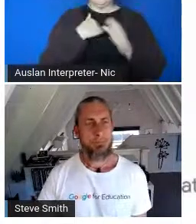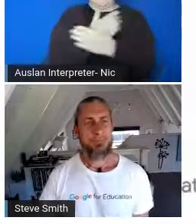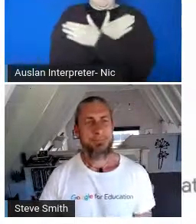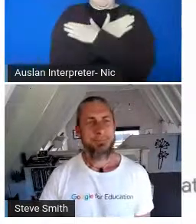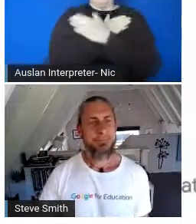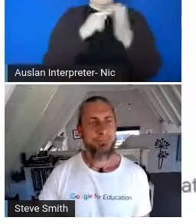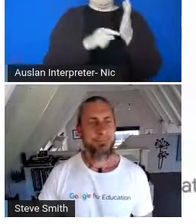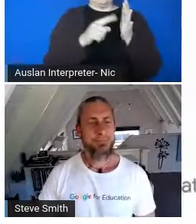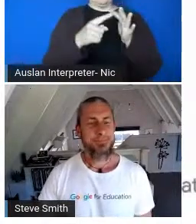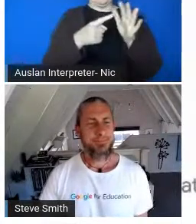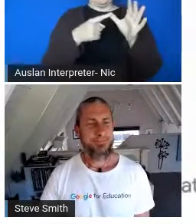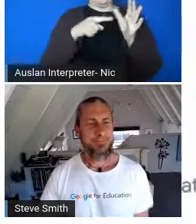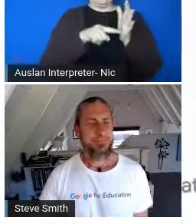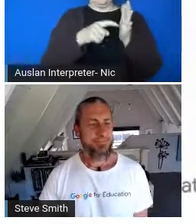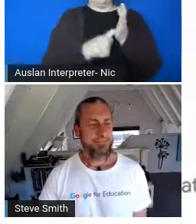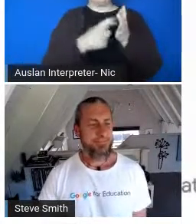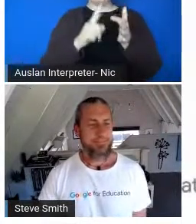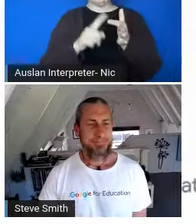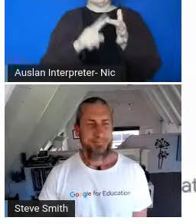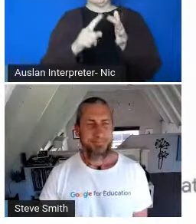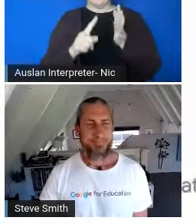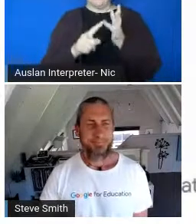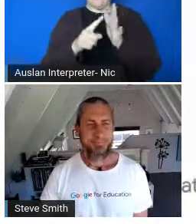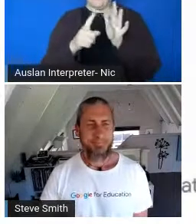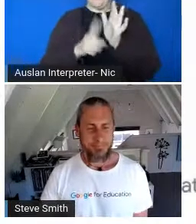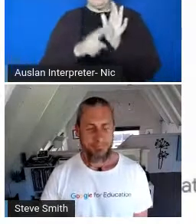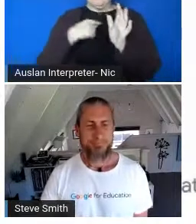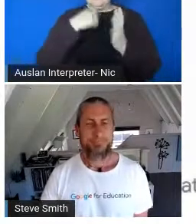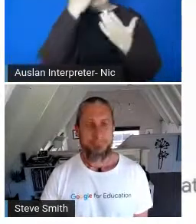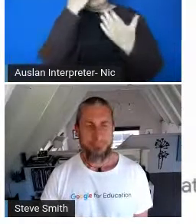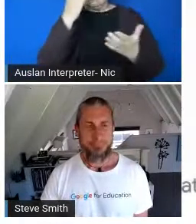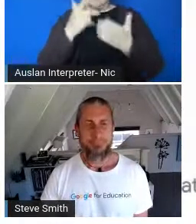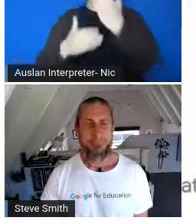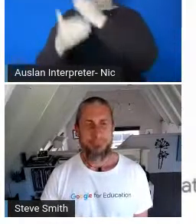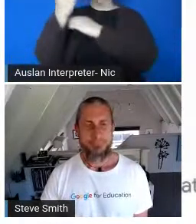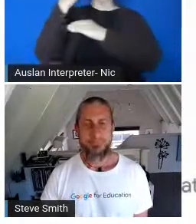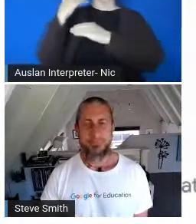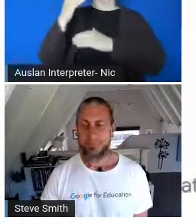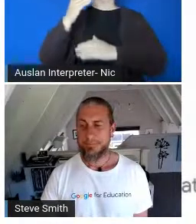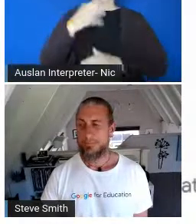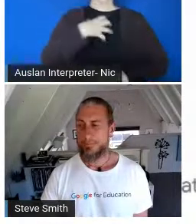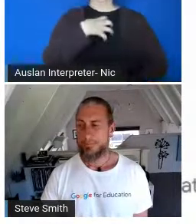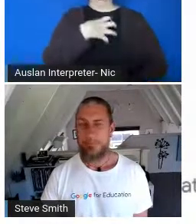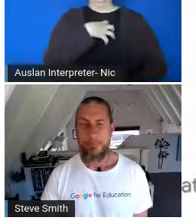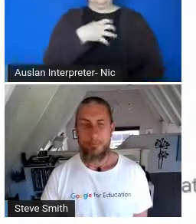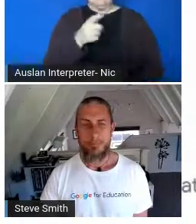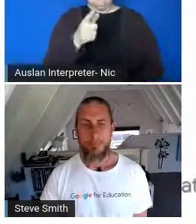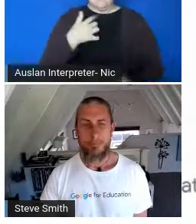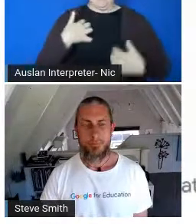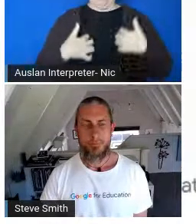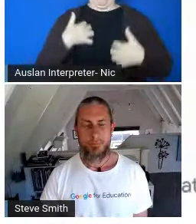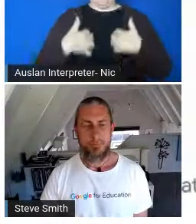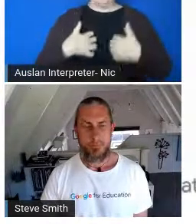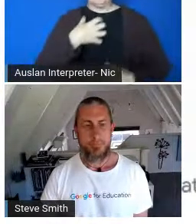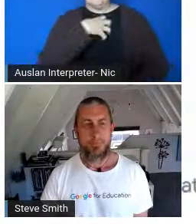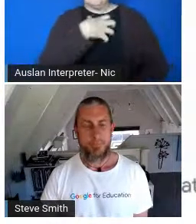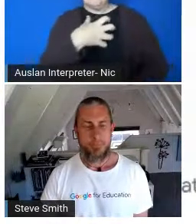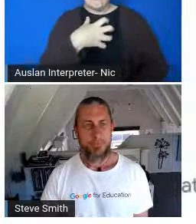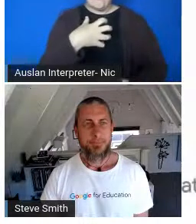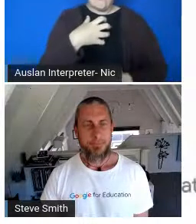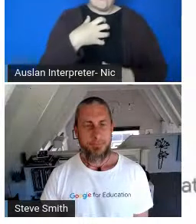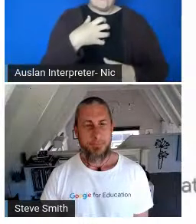know that sort of heritage of it. So it's really wonderful. I'm looking forward to lots more gems like that from you this